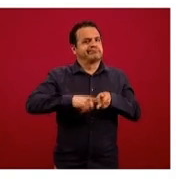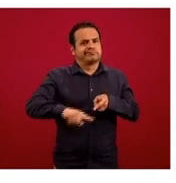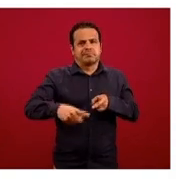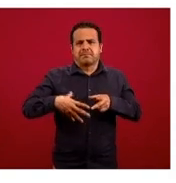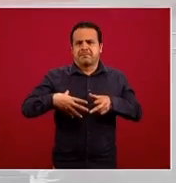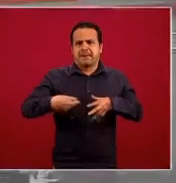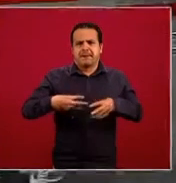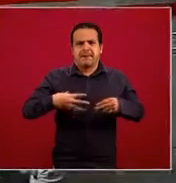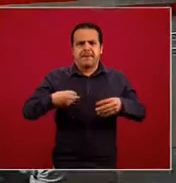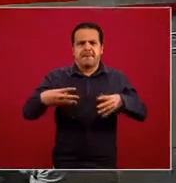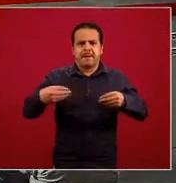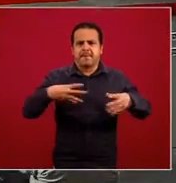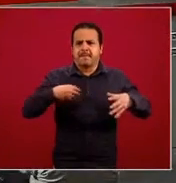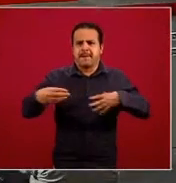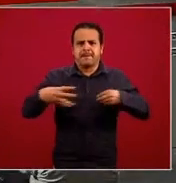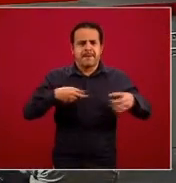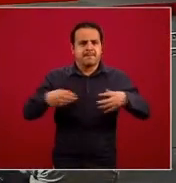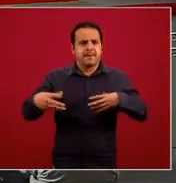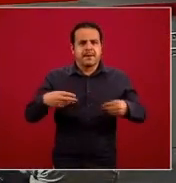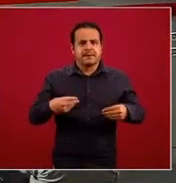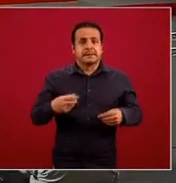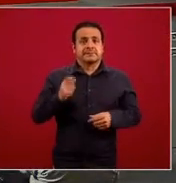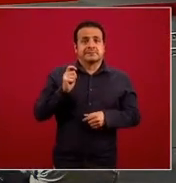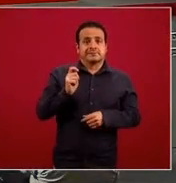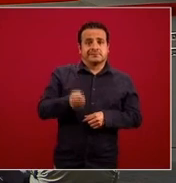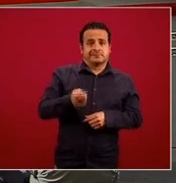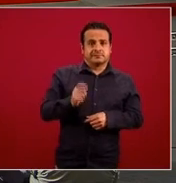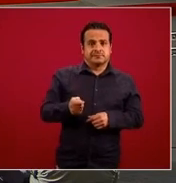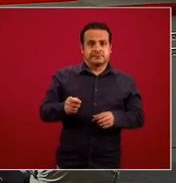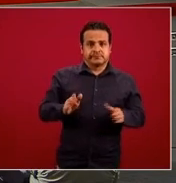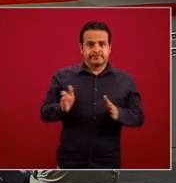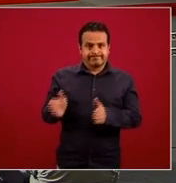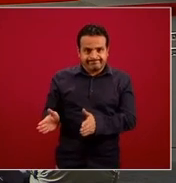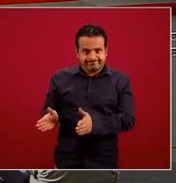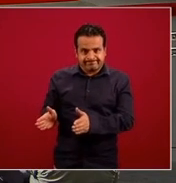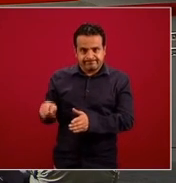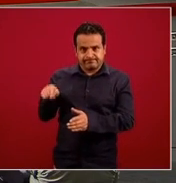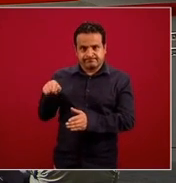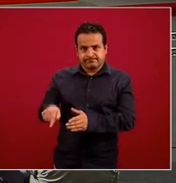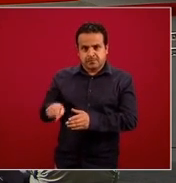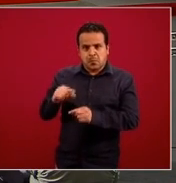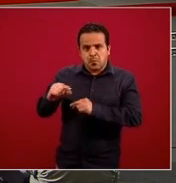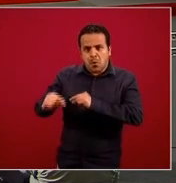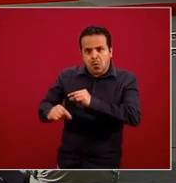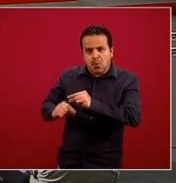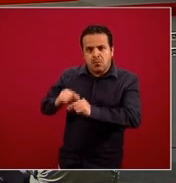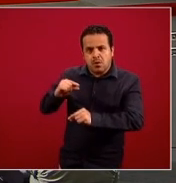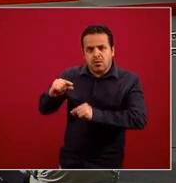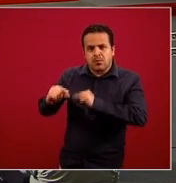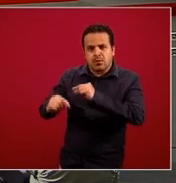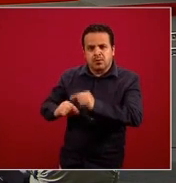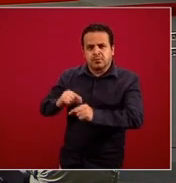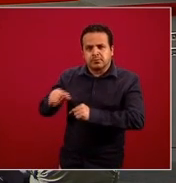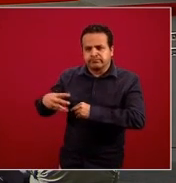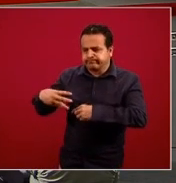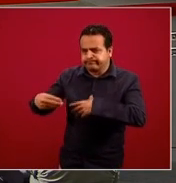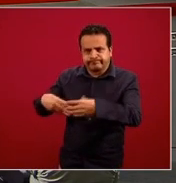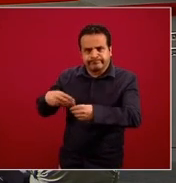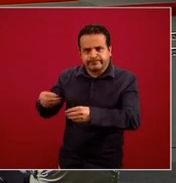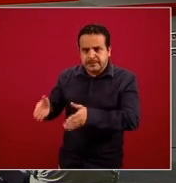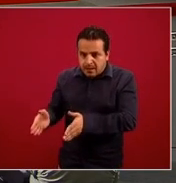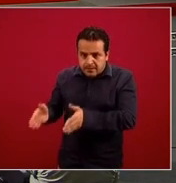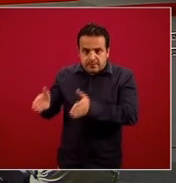us an inflection point, a turning point, which is the moment in which we